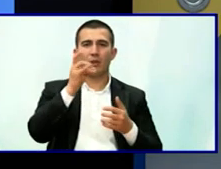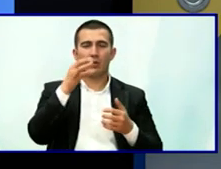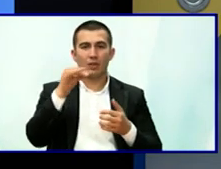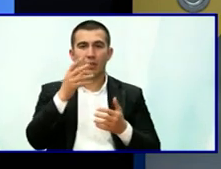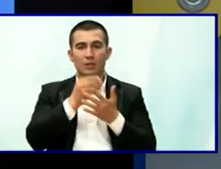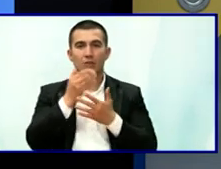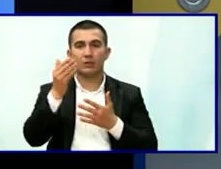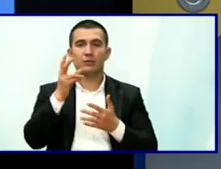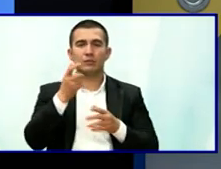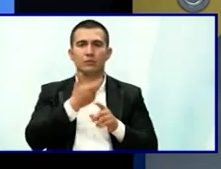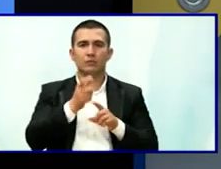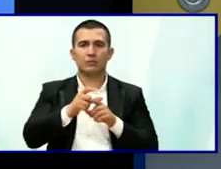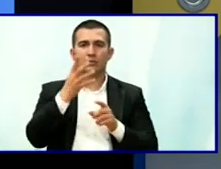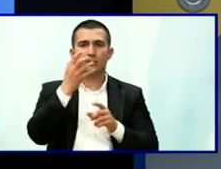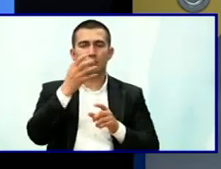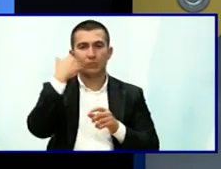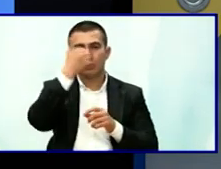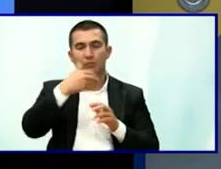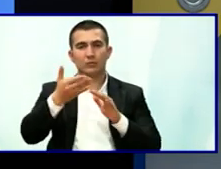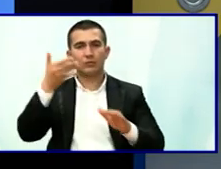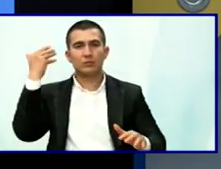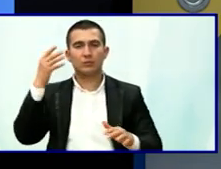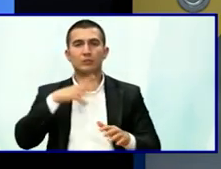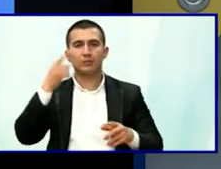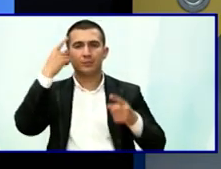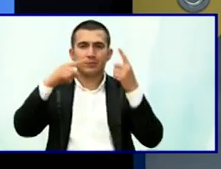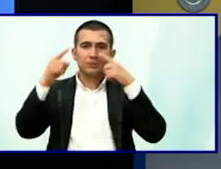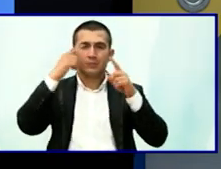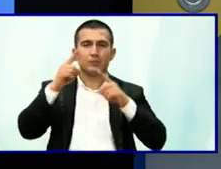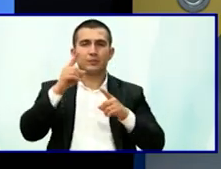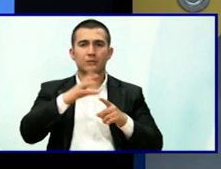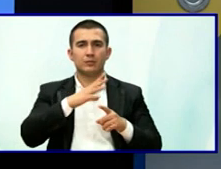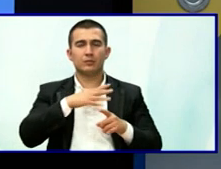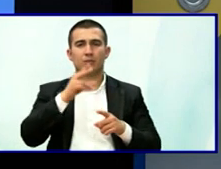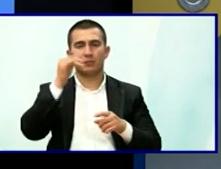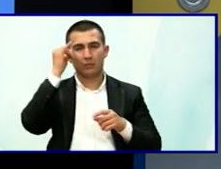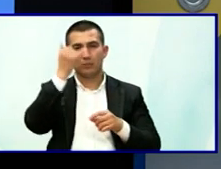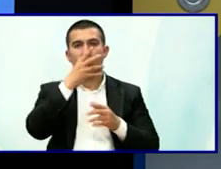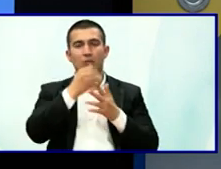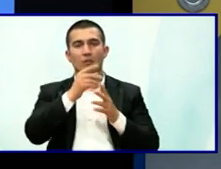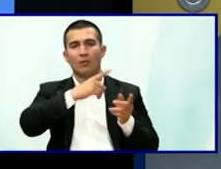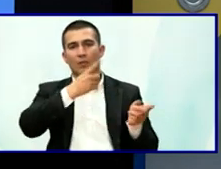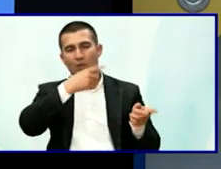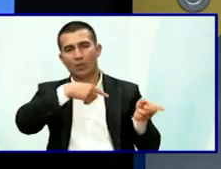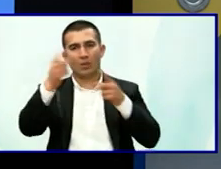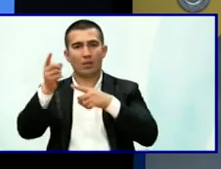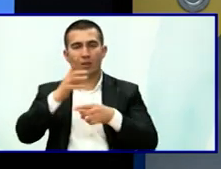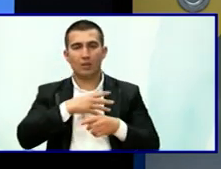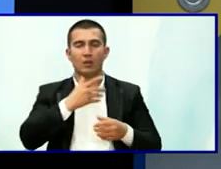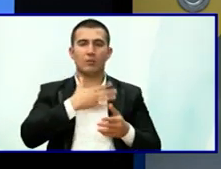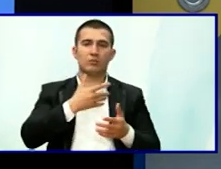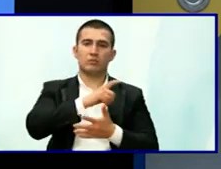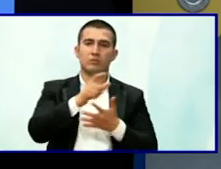Beruniyning salkam 500 yil oldin qilgan kashfiyoti Kolumbga o'tib ketgani uchun shoir bobomizga